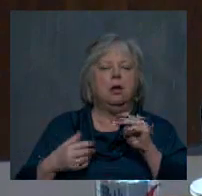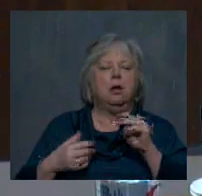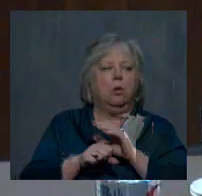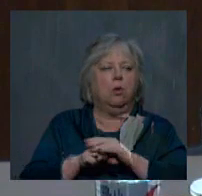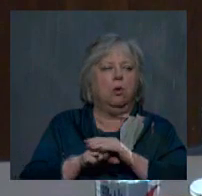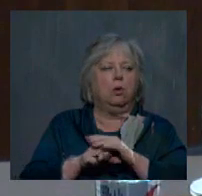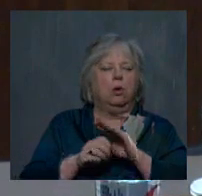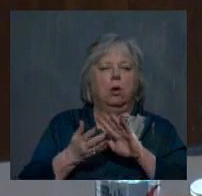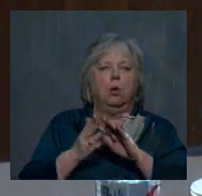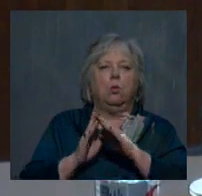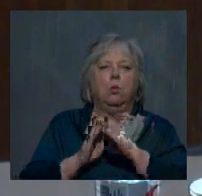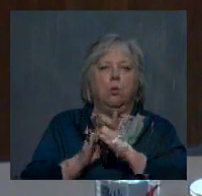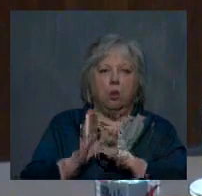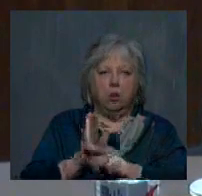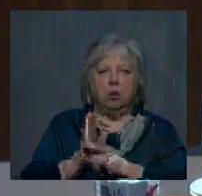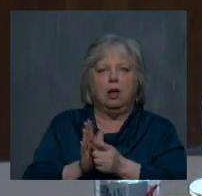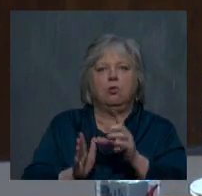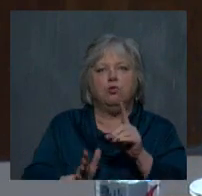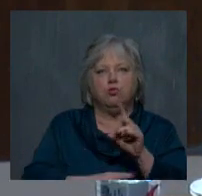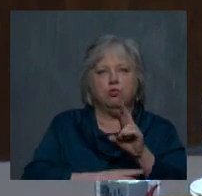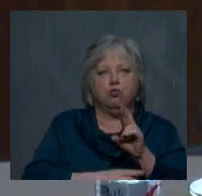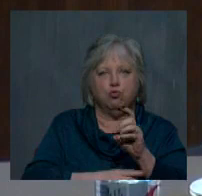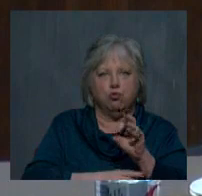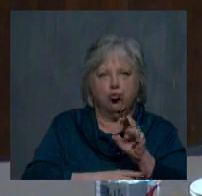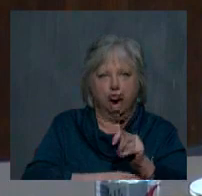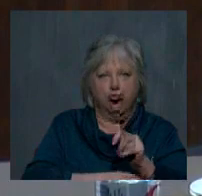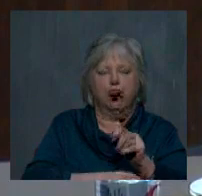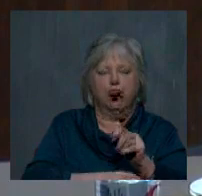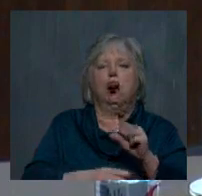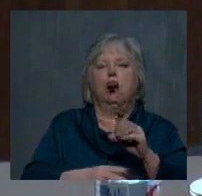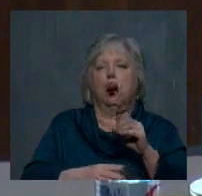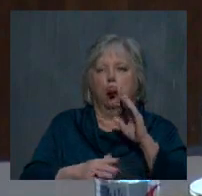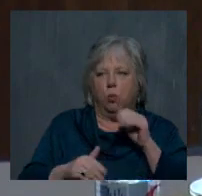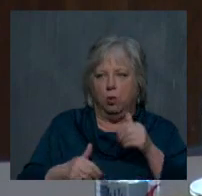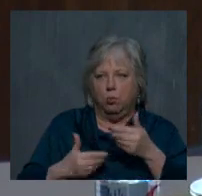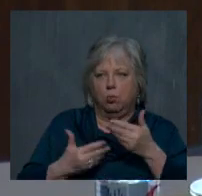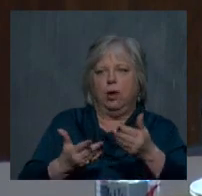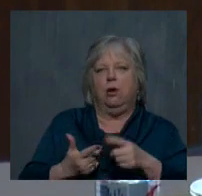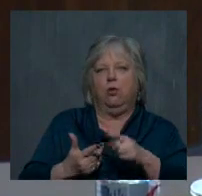an order the draft. You all there.